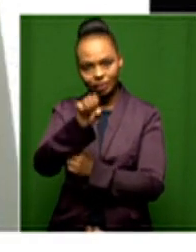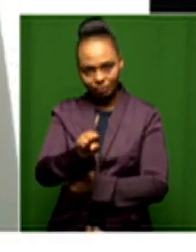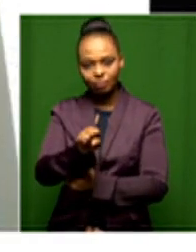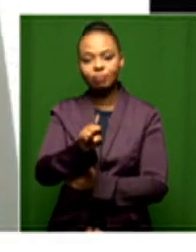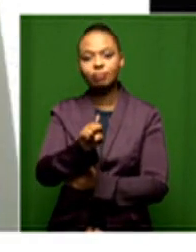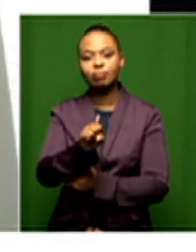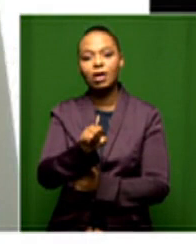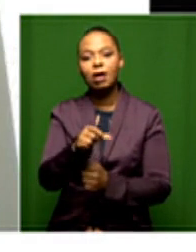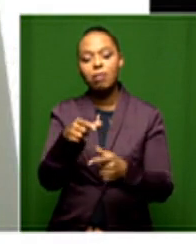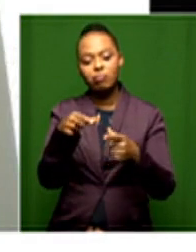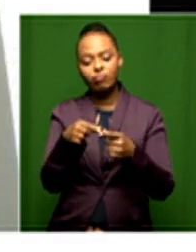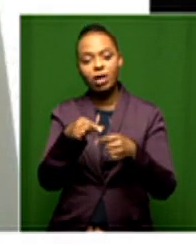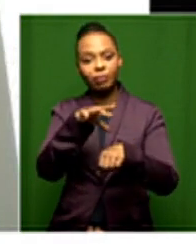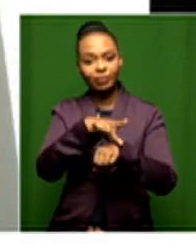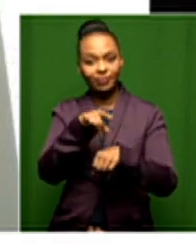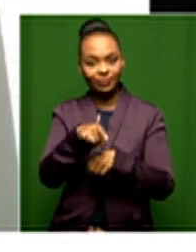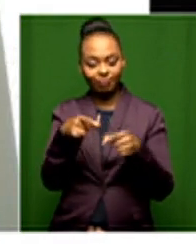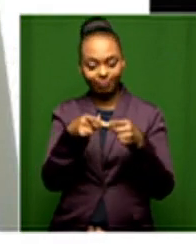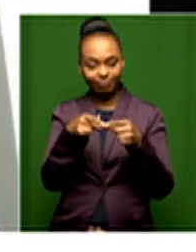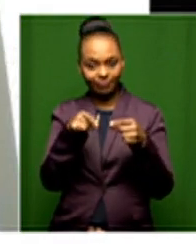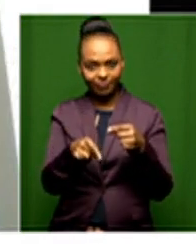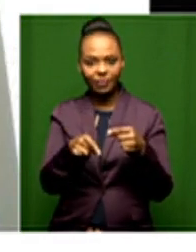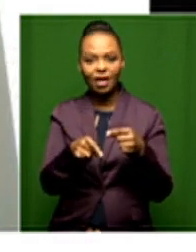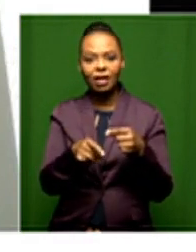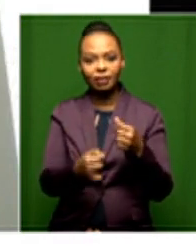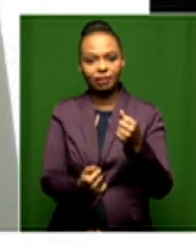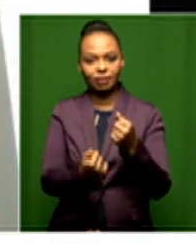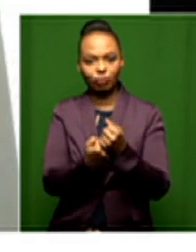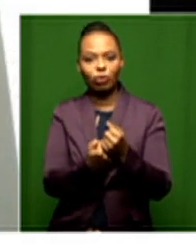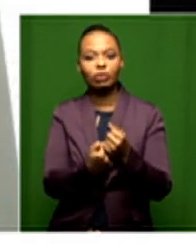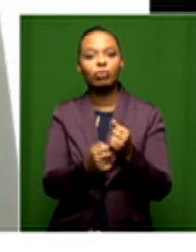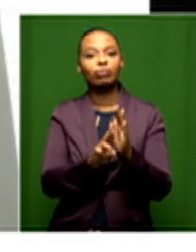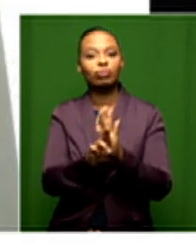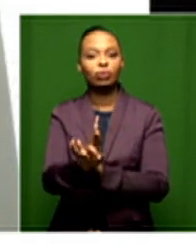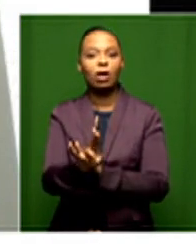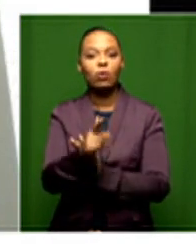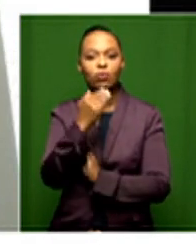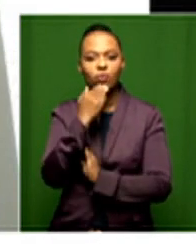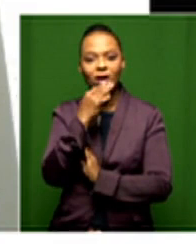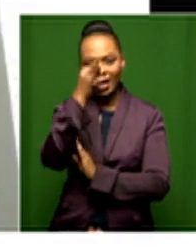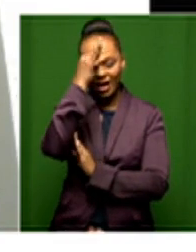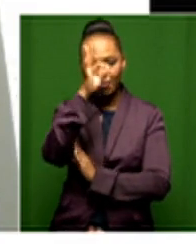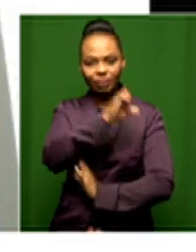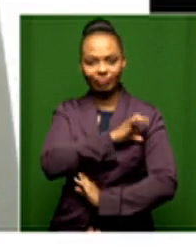mainly the government employees. And out of the 754 principal members,